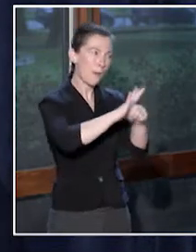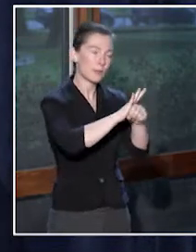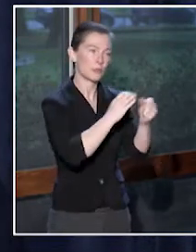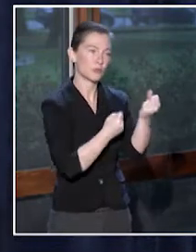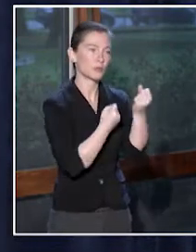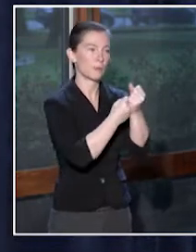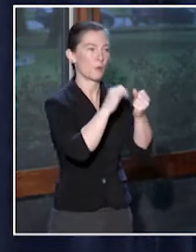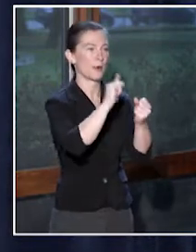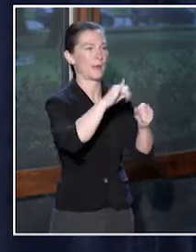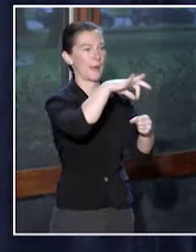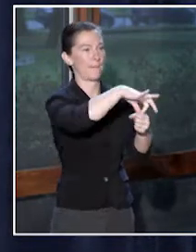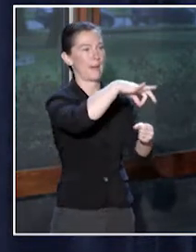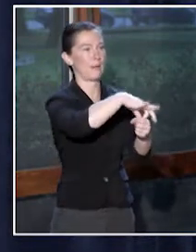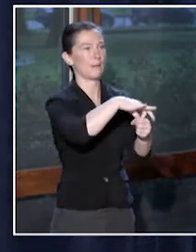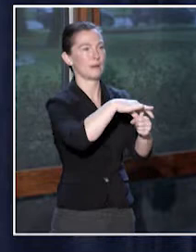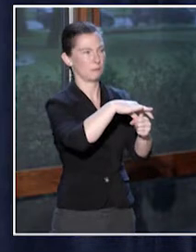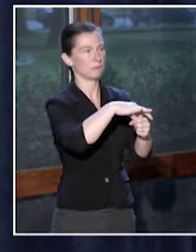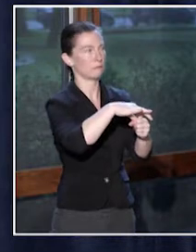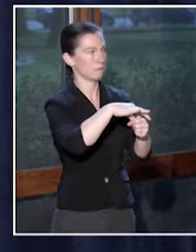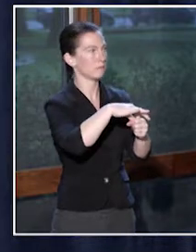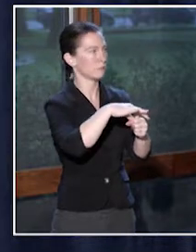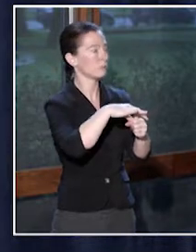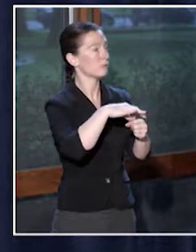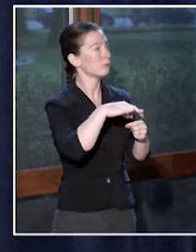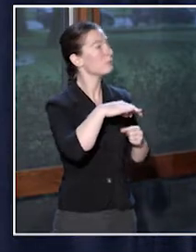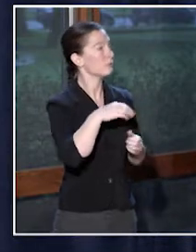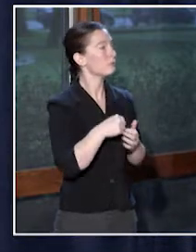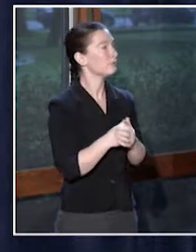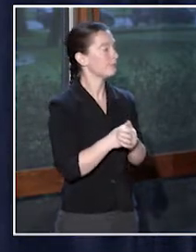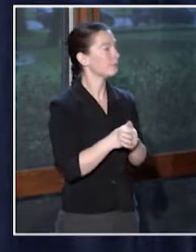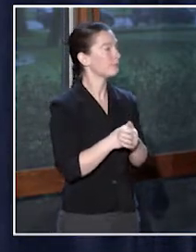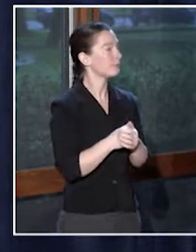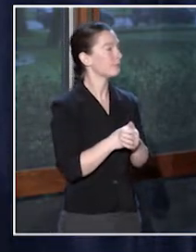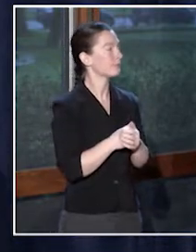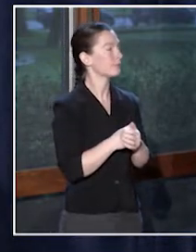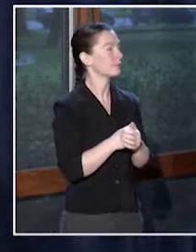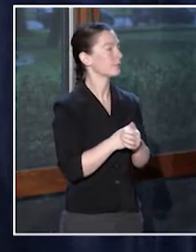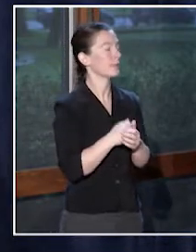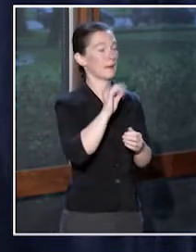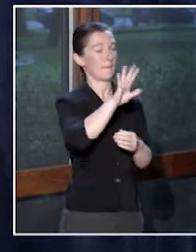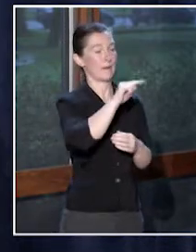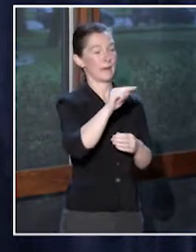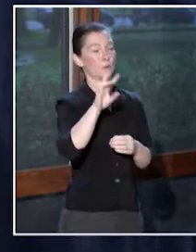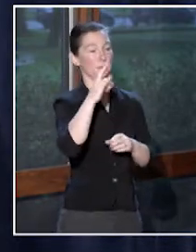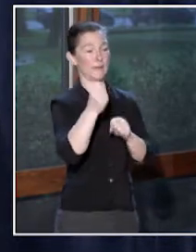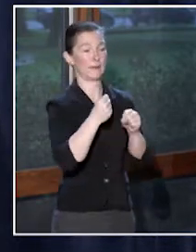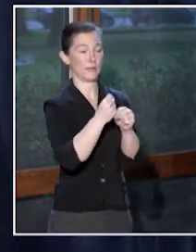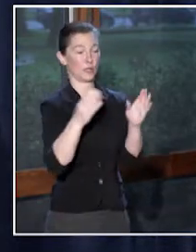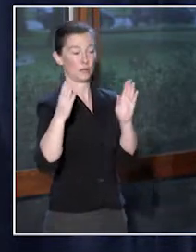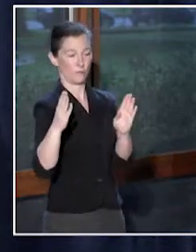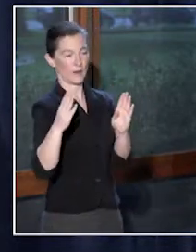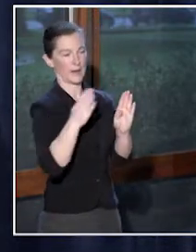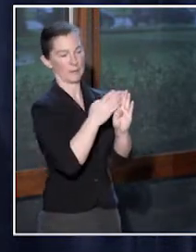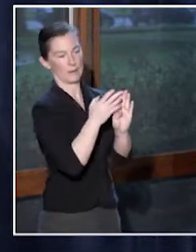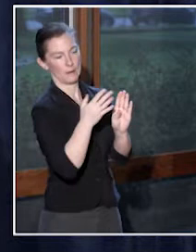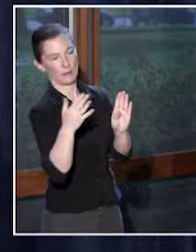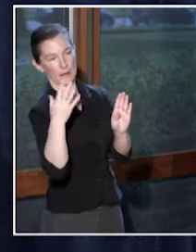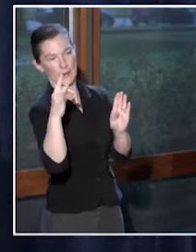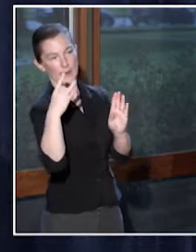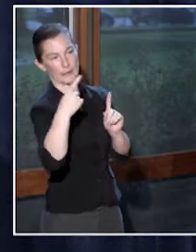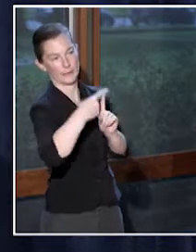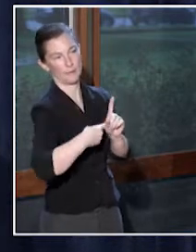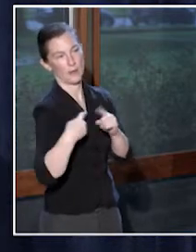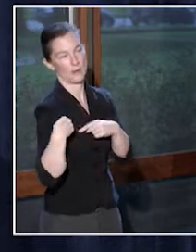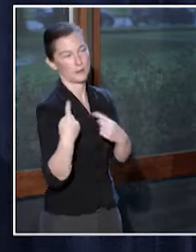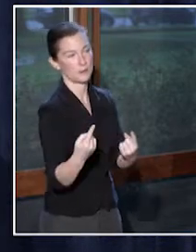As of today, we're only 18 months into this 5 to 7 year time frame, and we nearly have